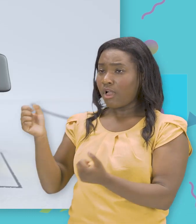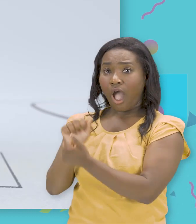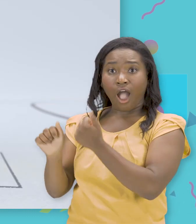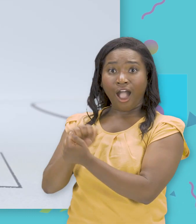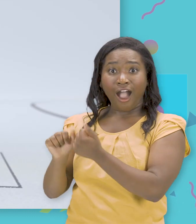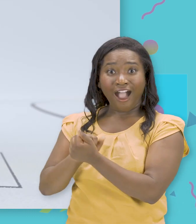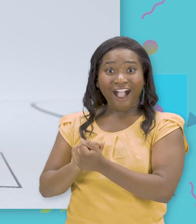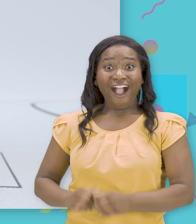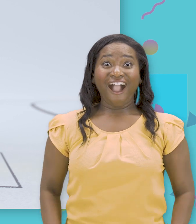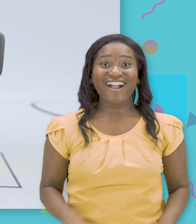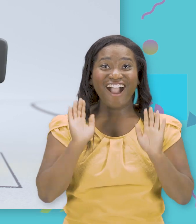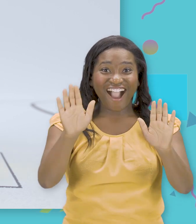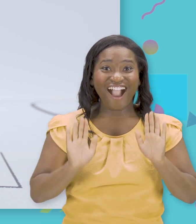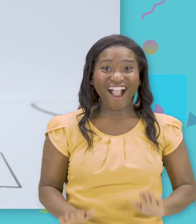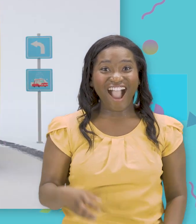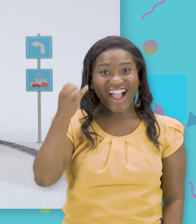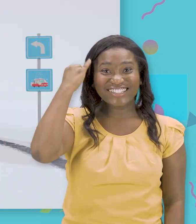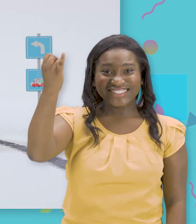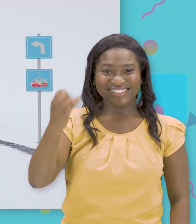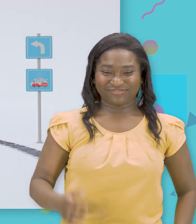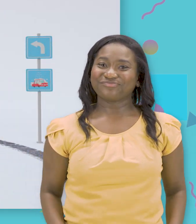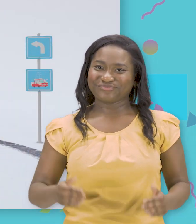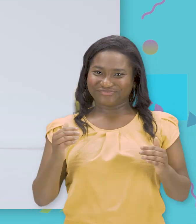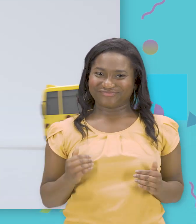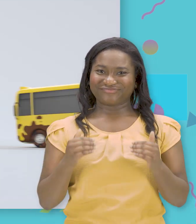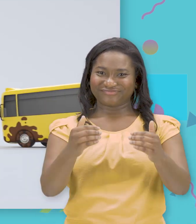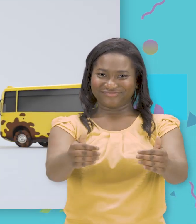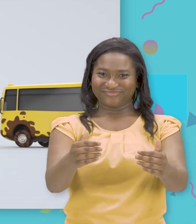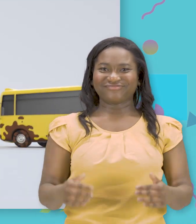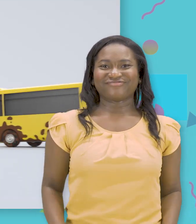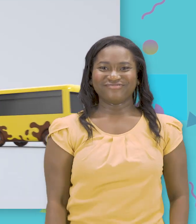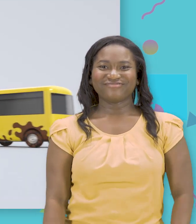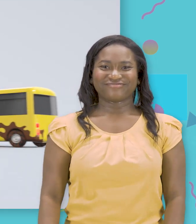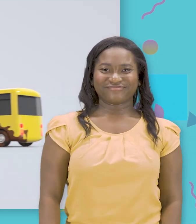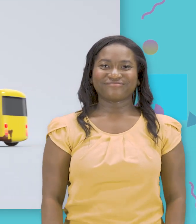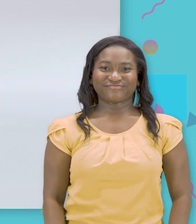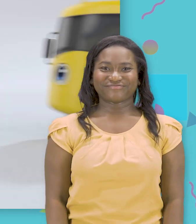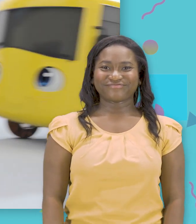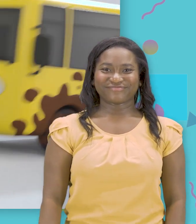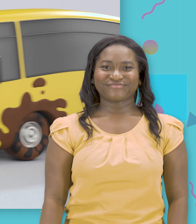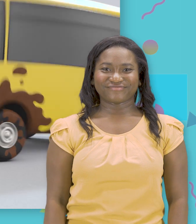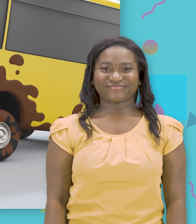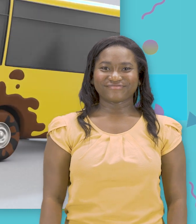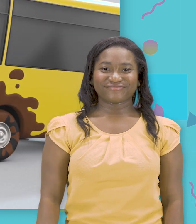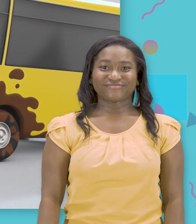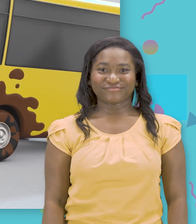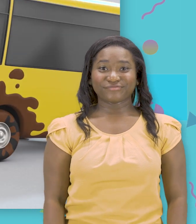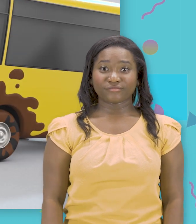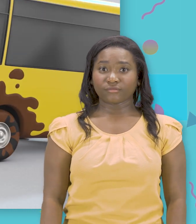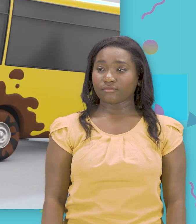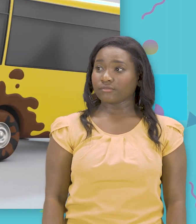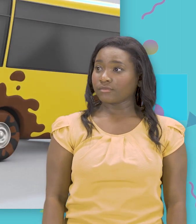car wash? Great idea, Buster! Off he goes to the car wash to clean himself up.